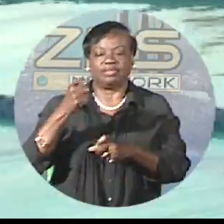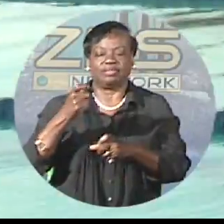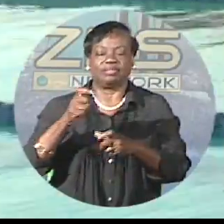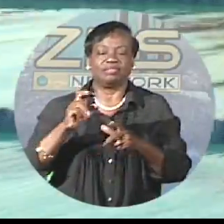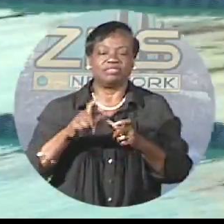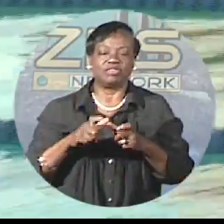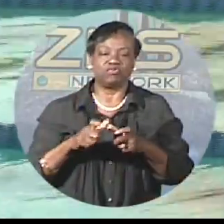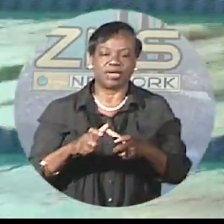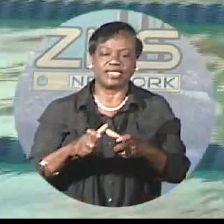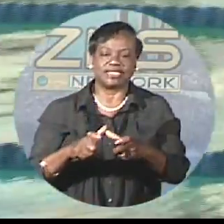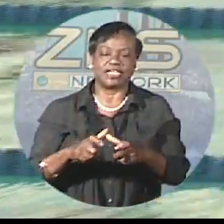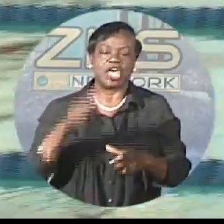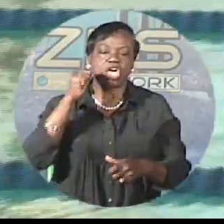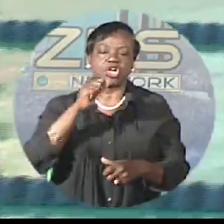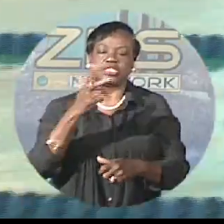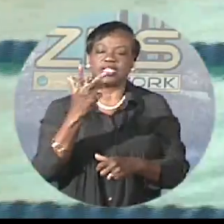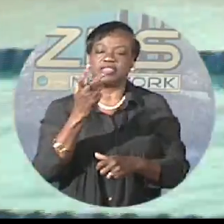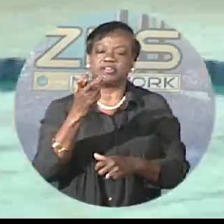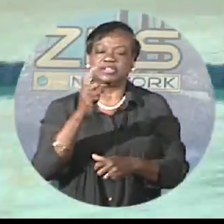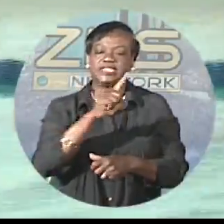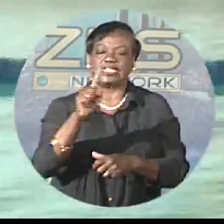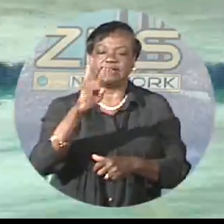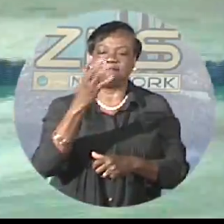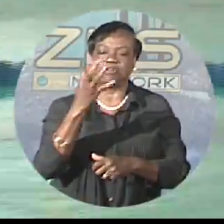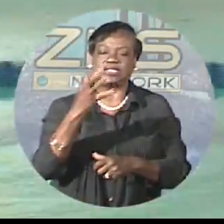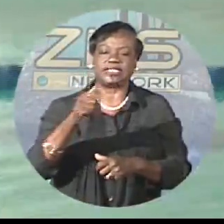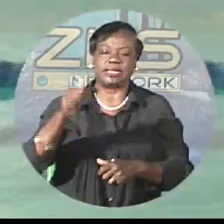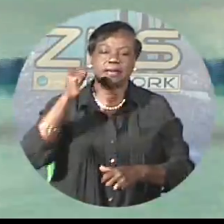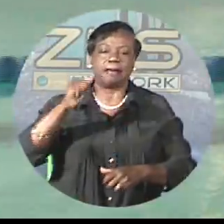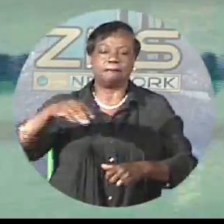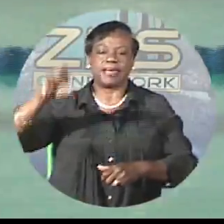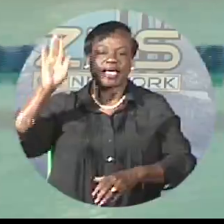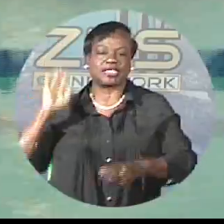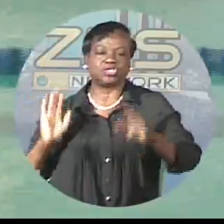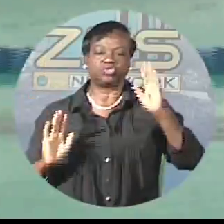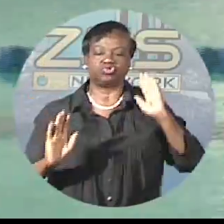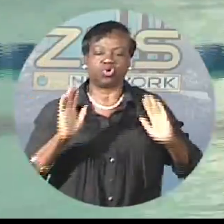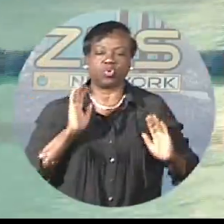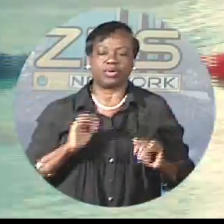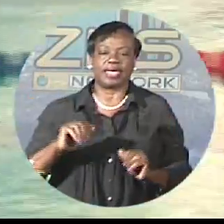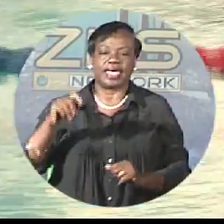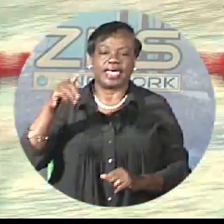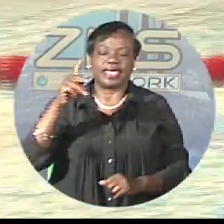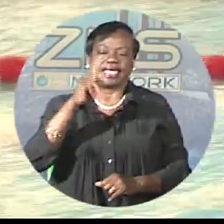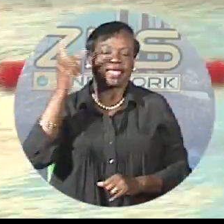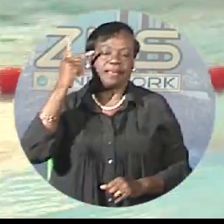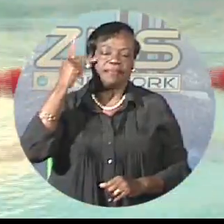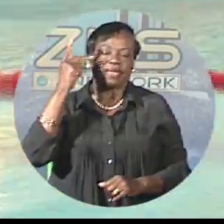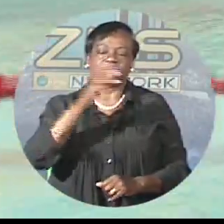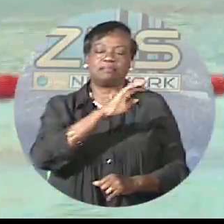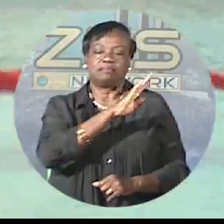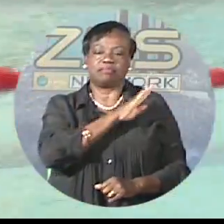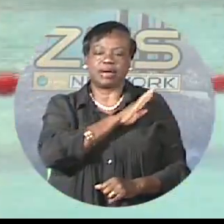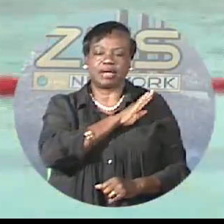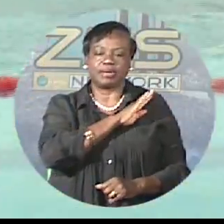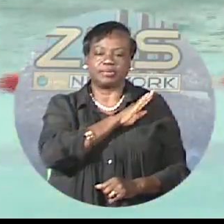out the girls' 13-14 backstroke. How about Caitlin Cabral? Her